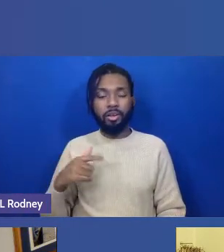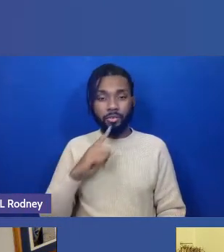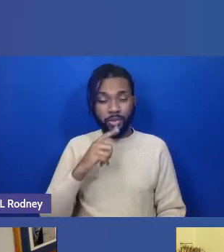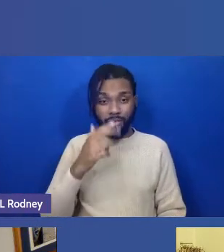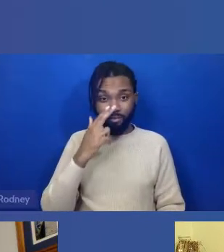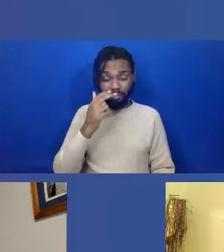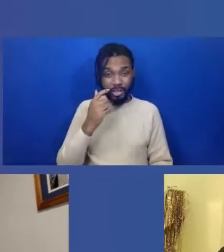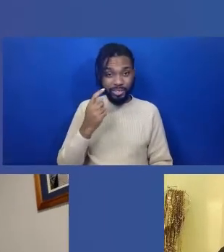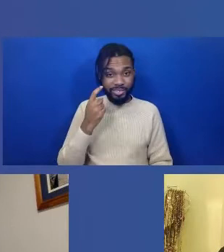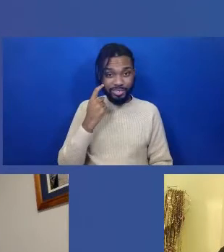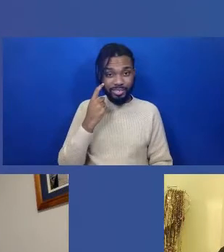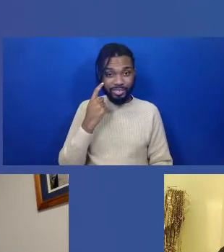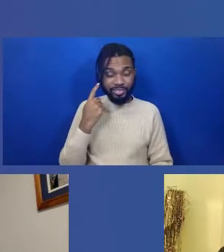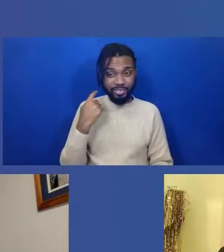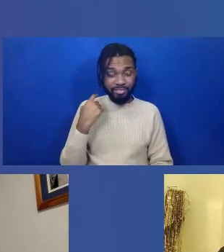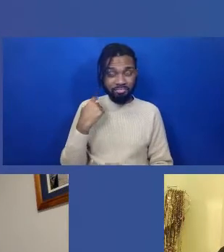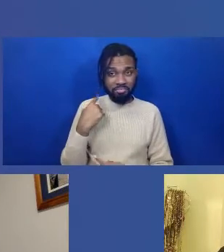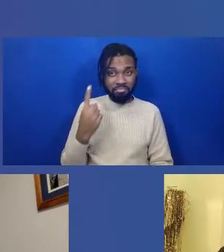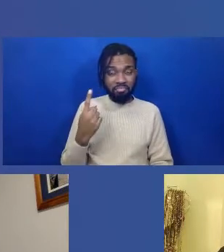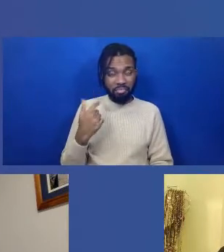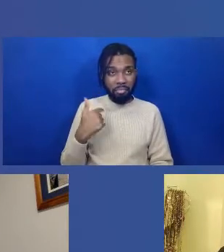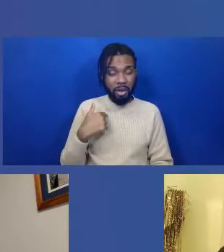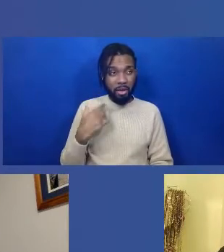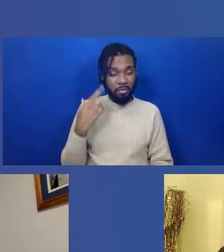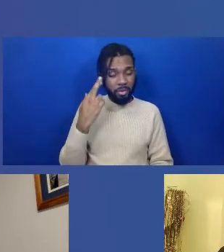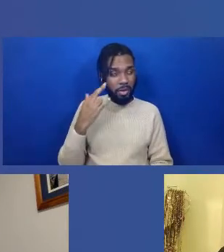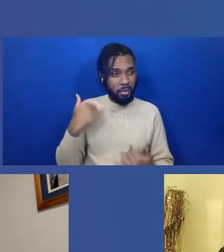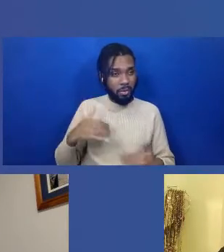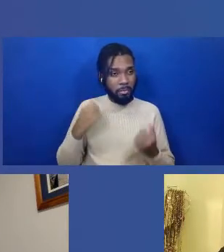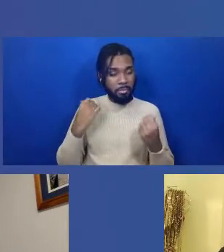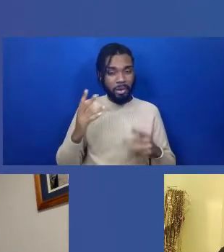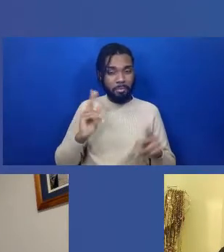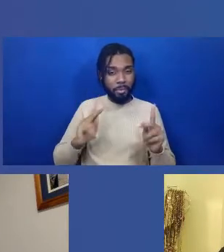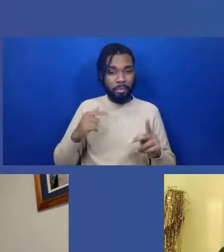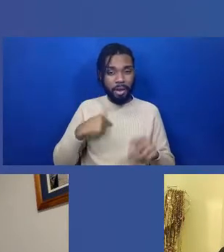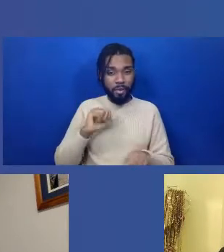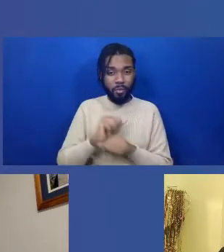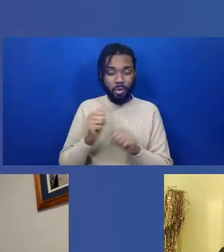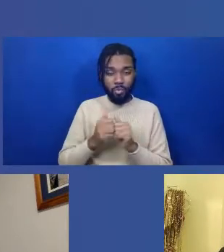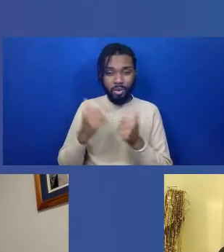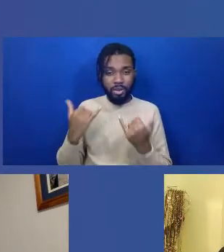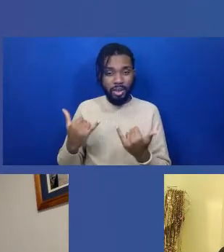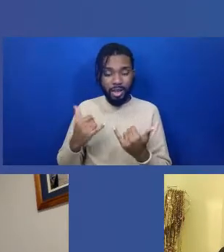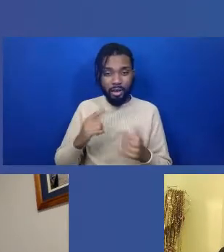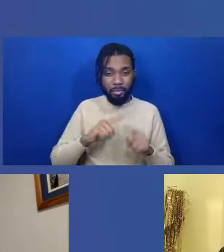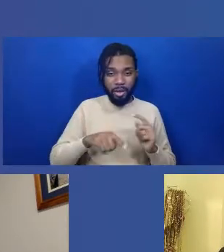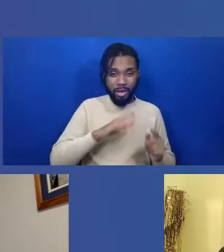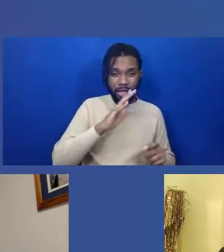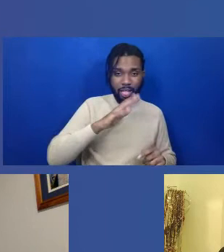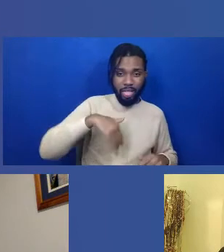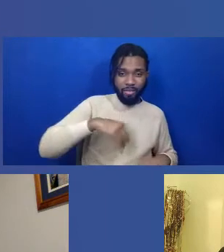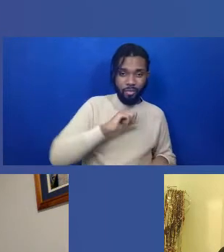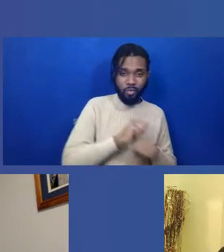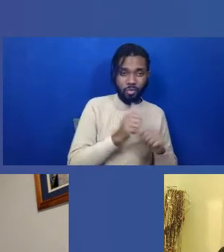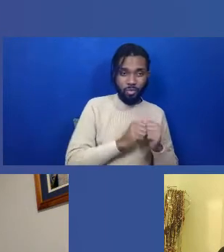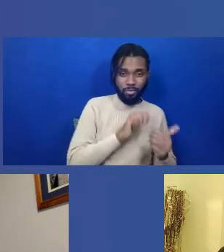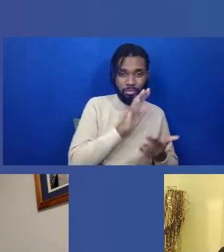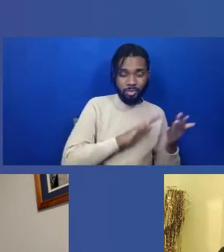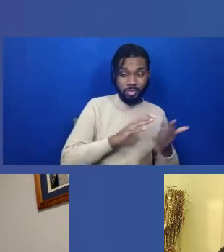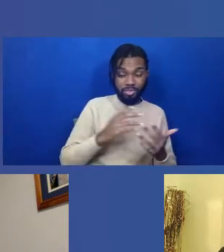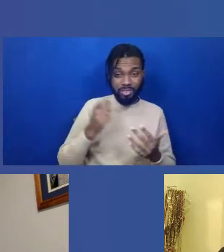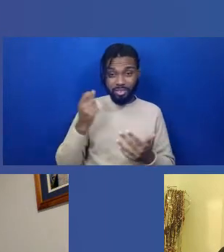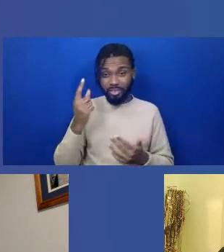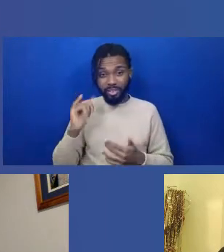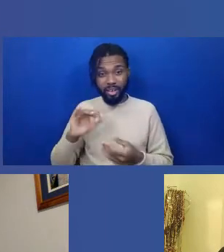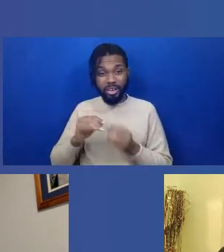I never met in person. And it's well over 300 when I started counting people that I'm collaborating with right now that I have